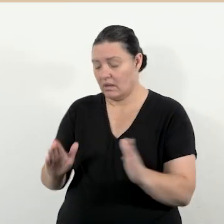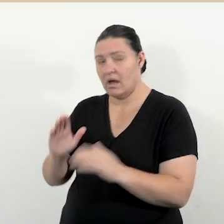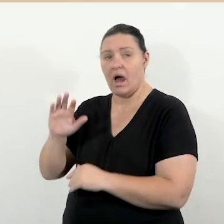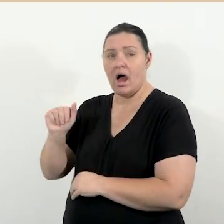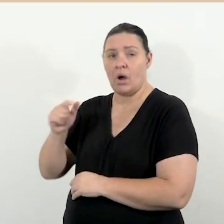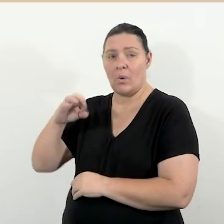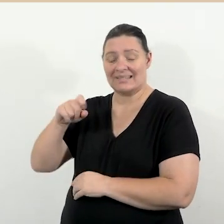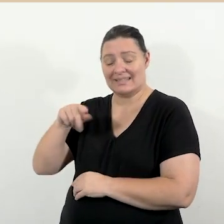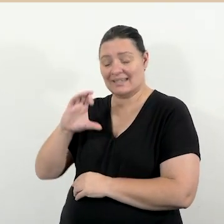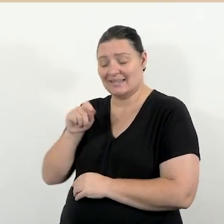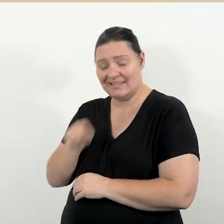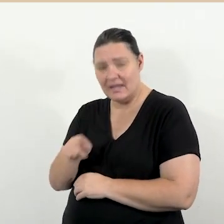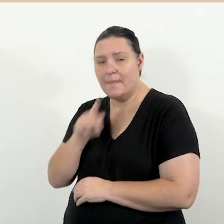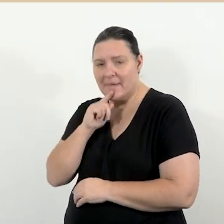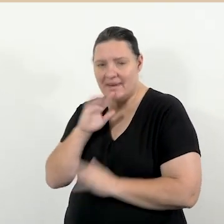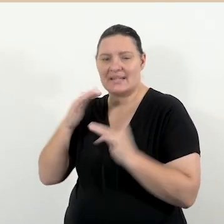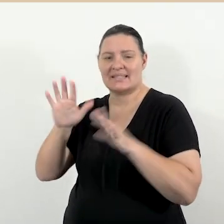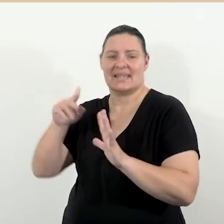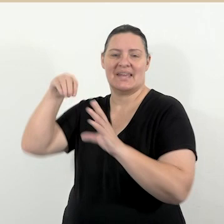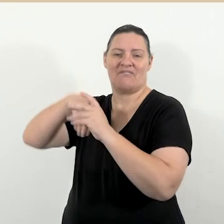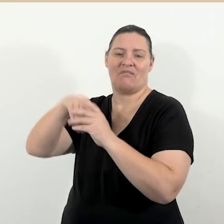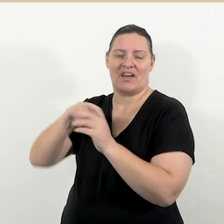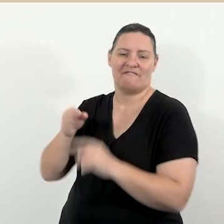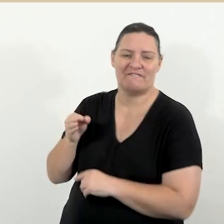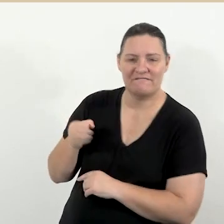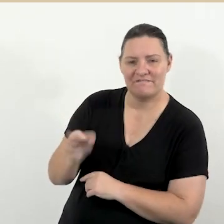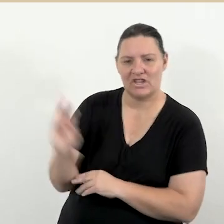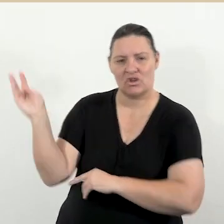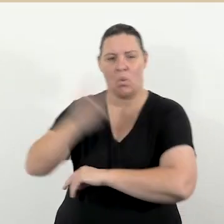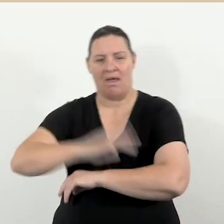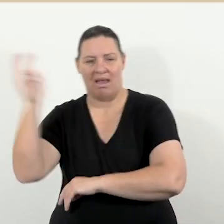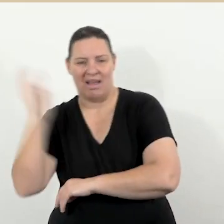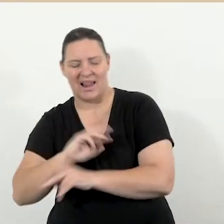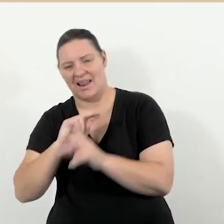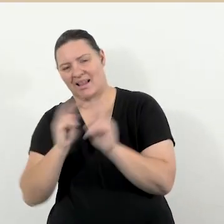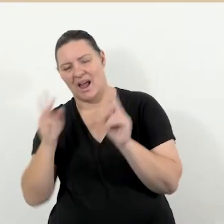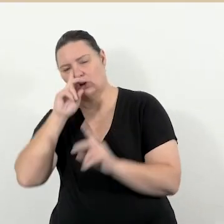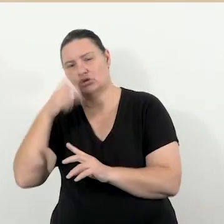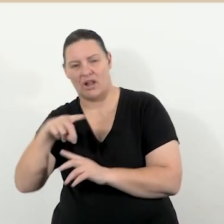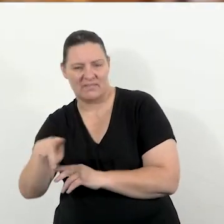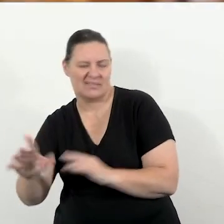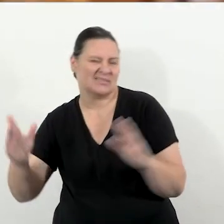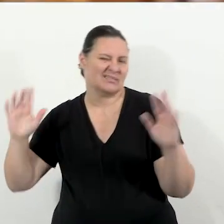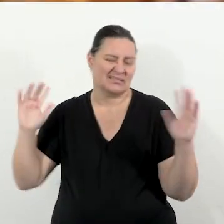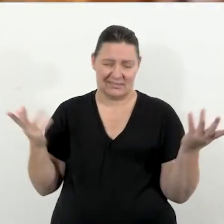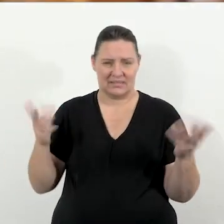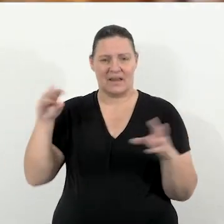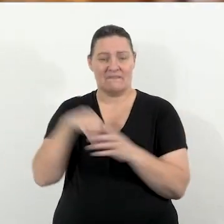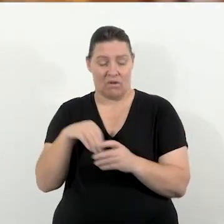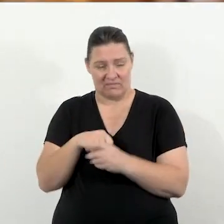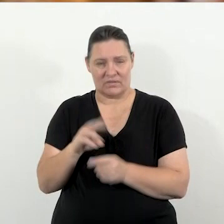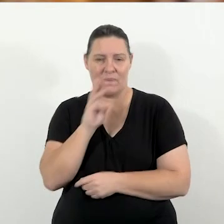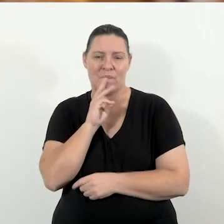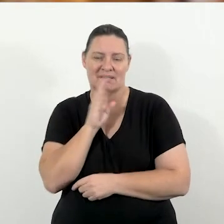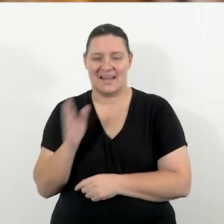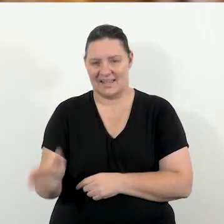And aquatic animals are all the animals that we find inside the water. Okay, all the animals that we find inside